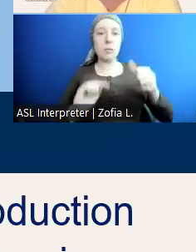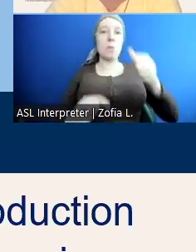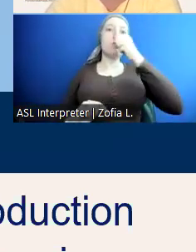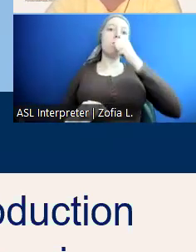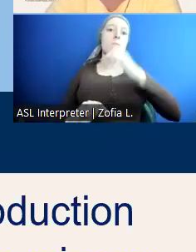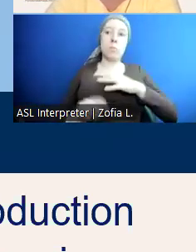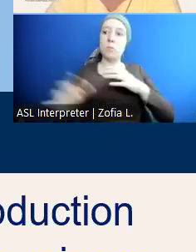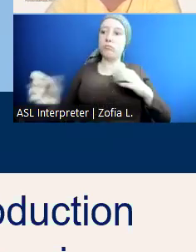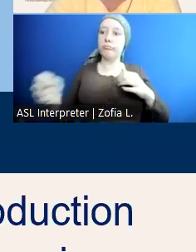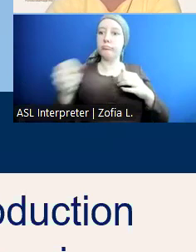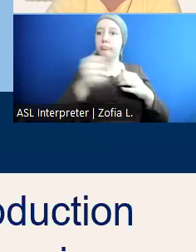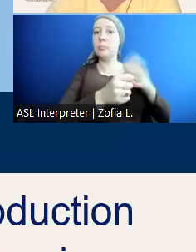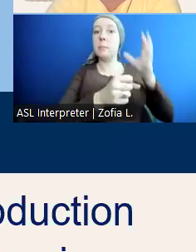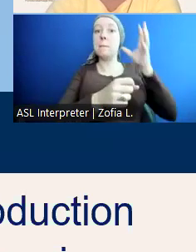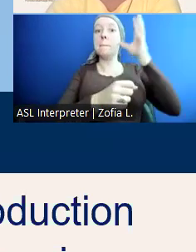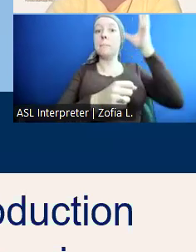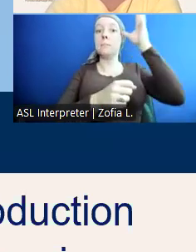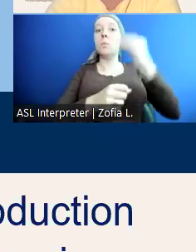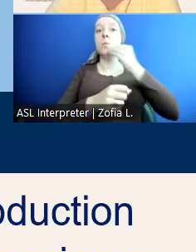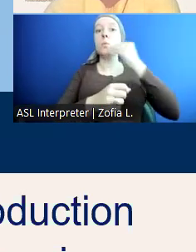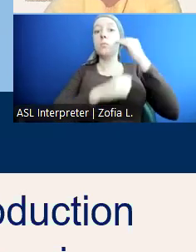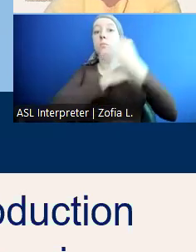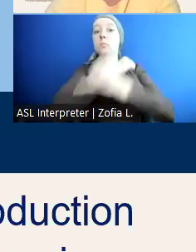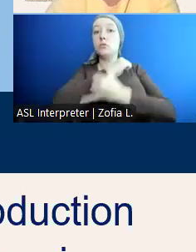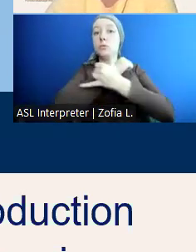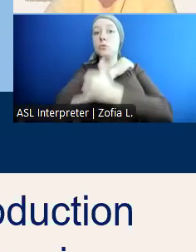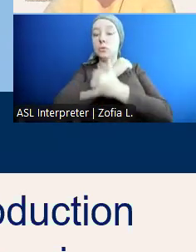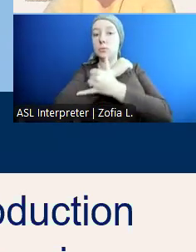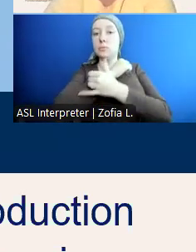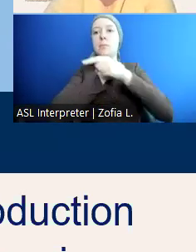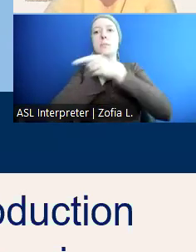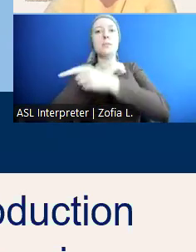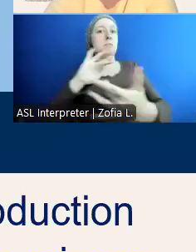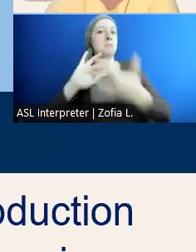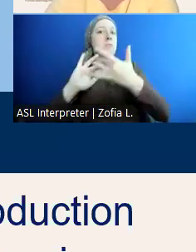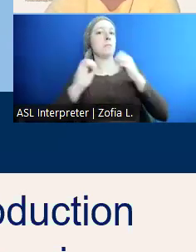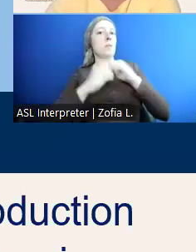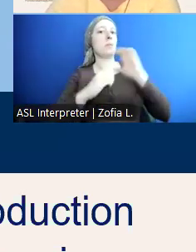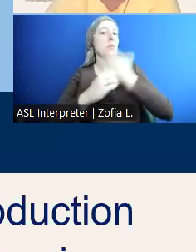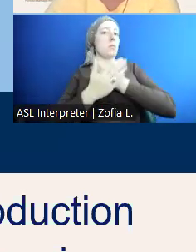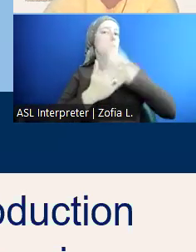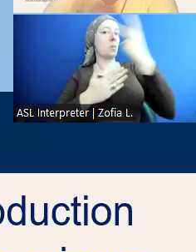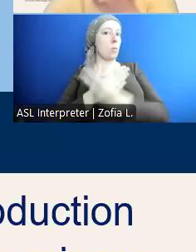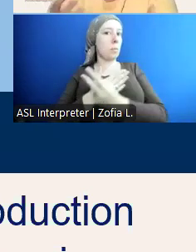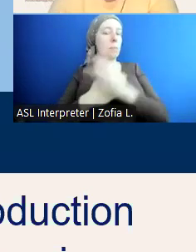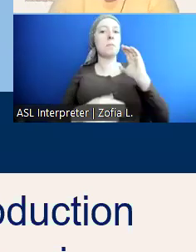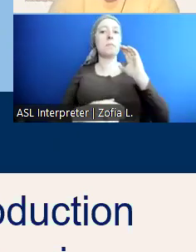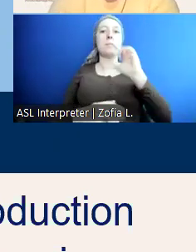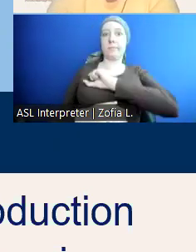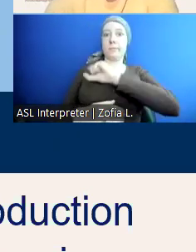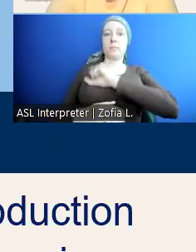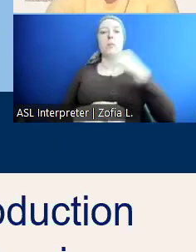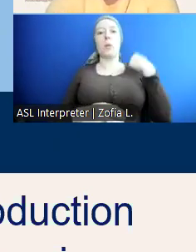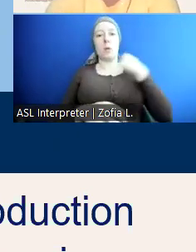to her parents' home country, and she had connected with our program and law enforcement, and we were working